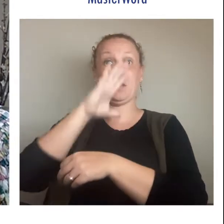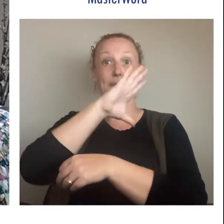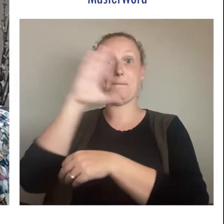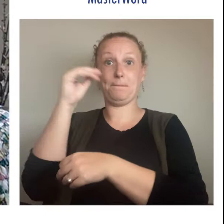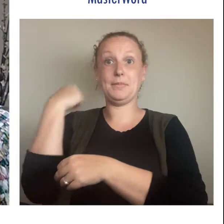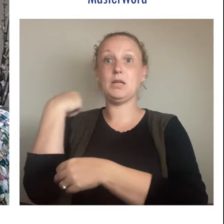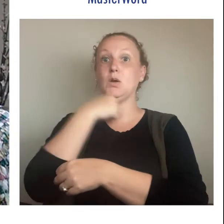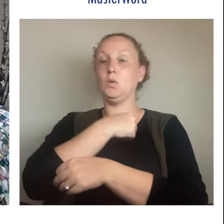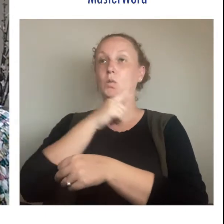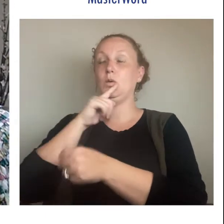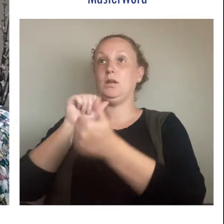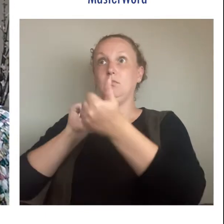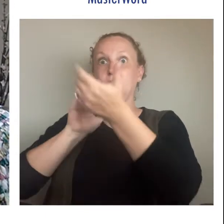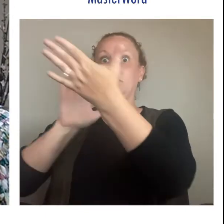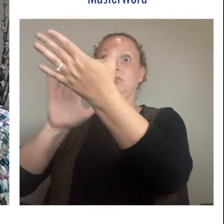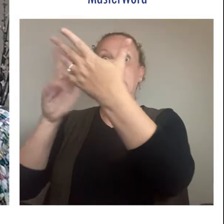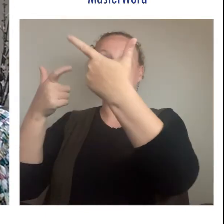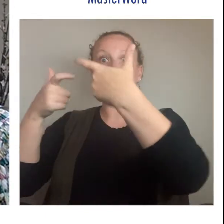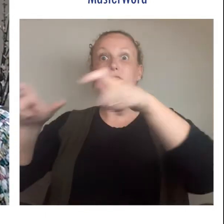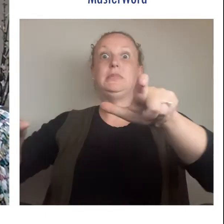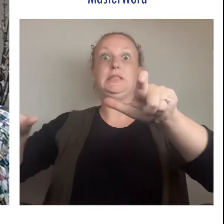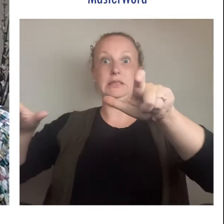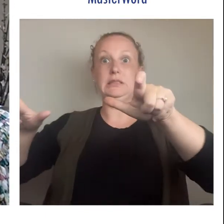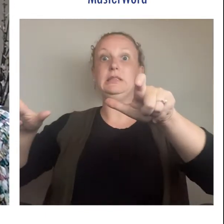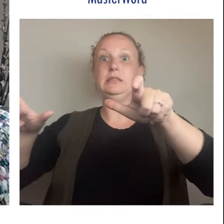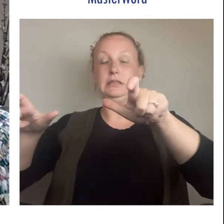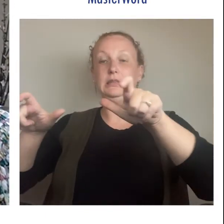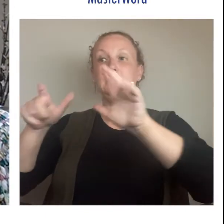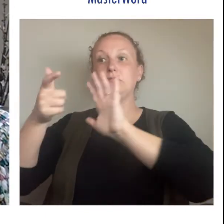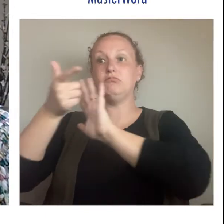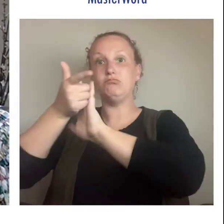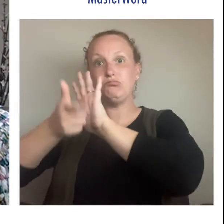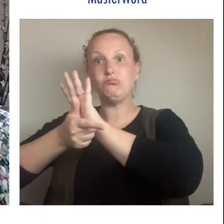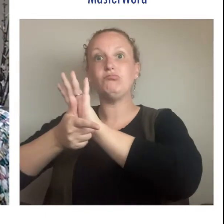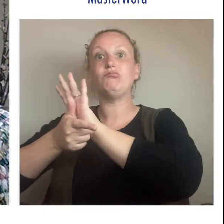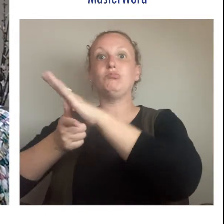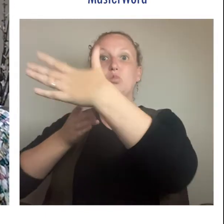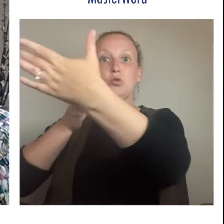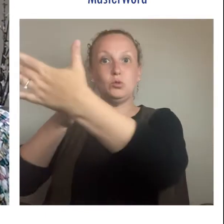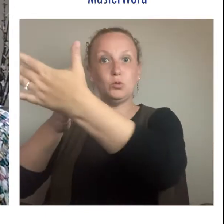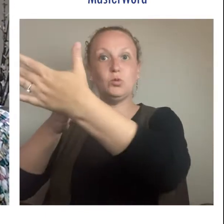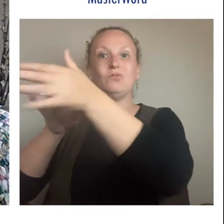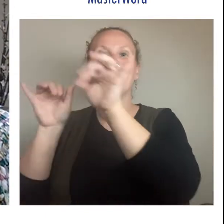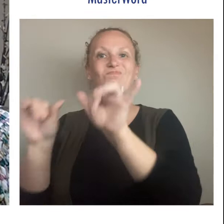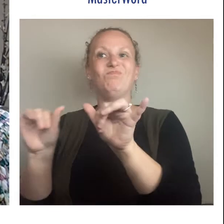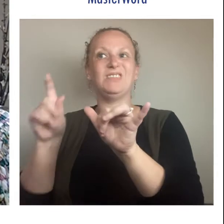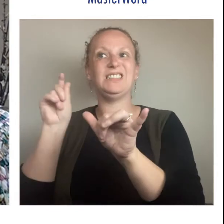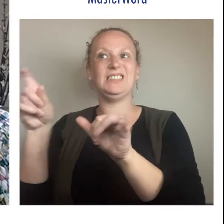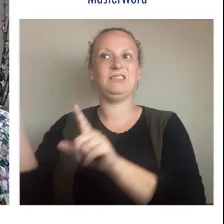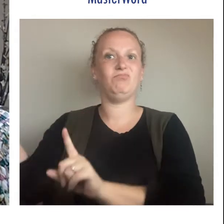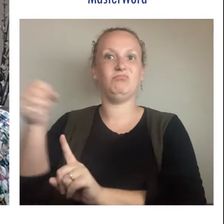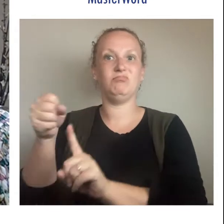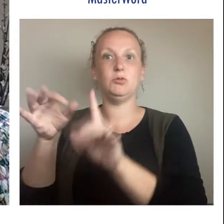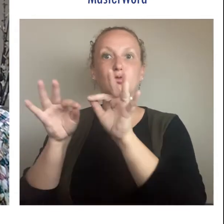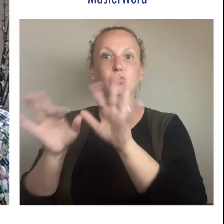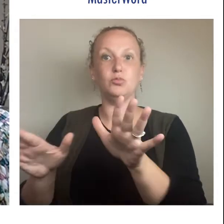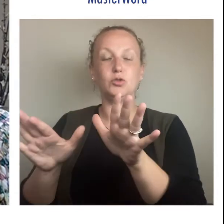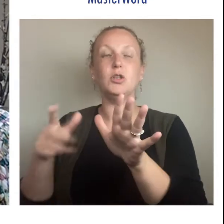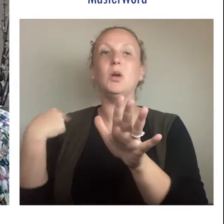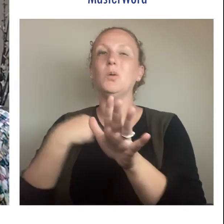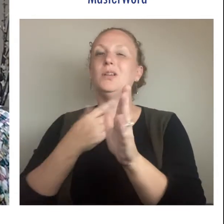when the need for interpreters is going to come up, what we've always recommended is to put in